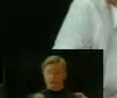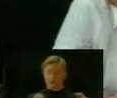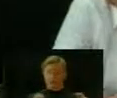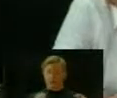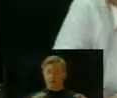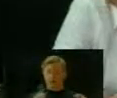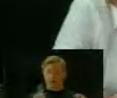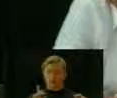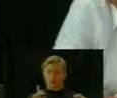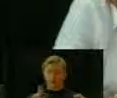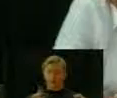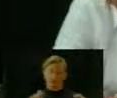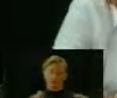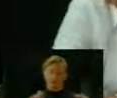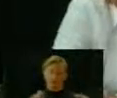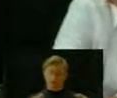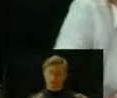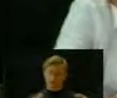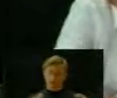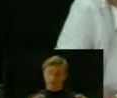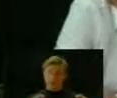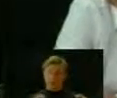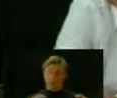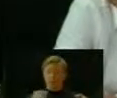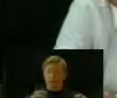Commissioner Green? No. Commissioner Huddleston?